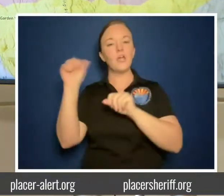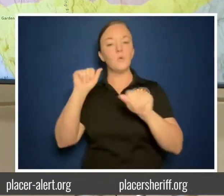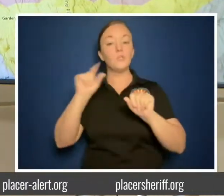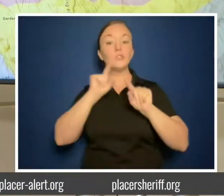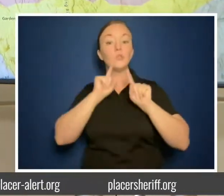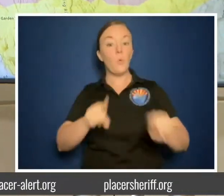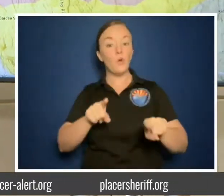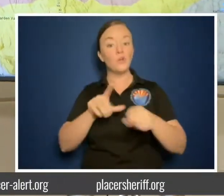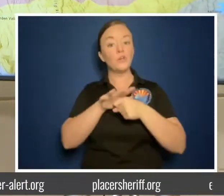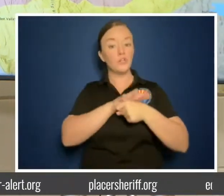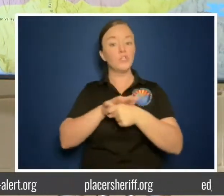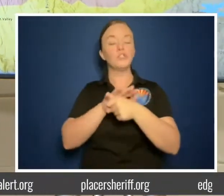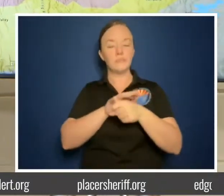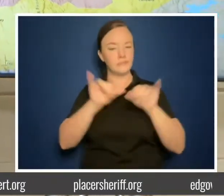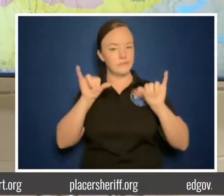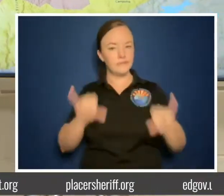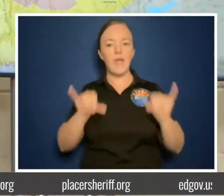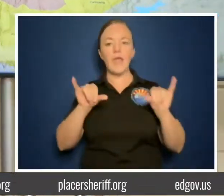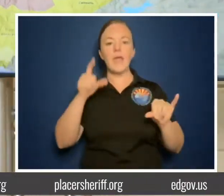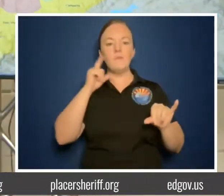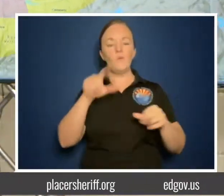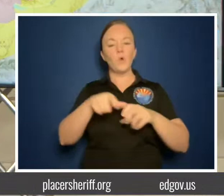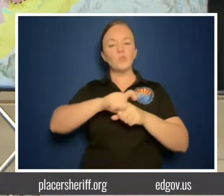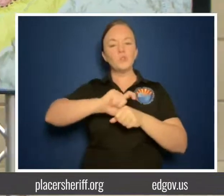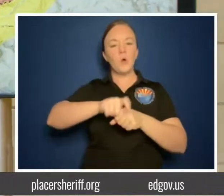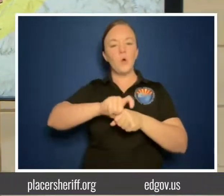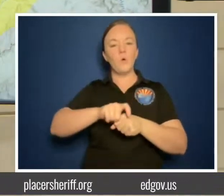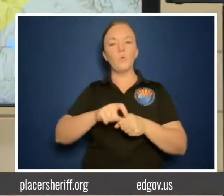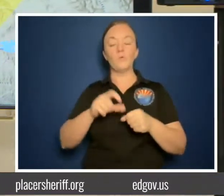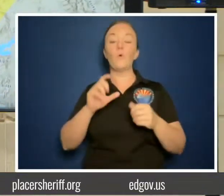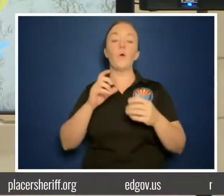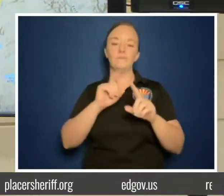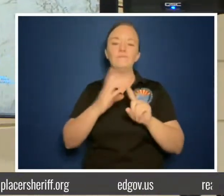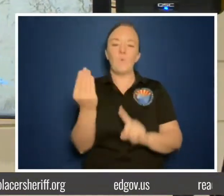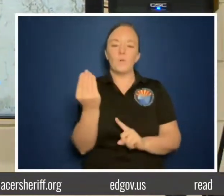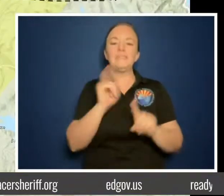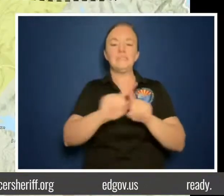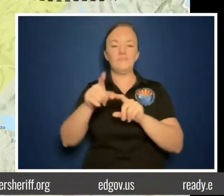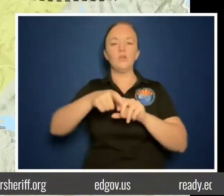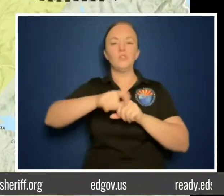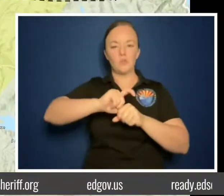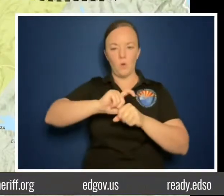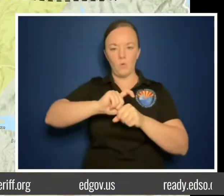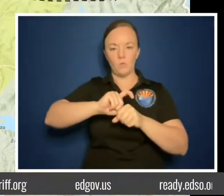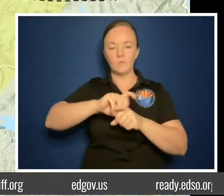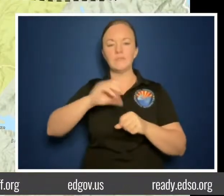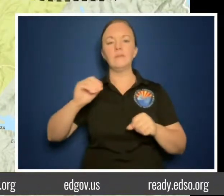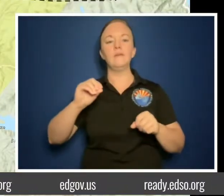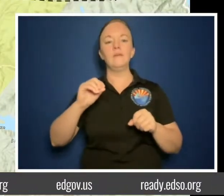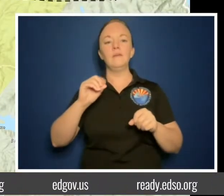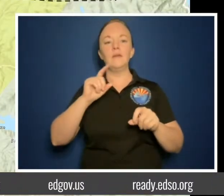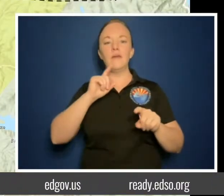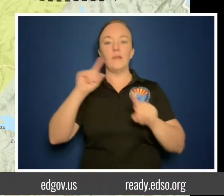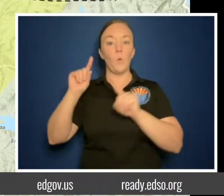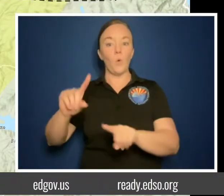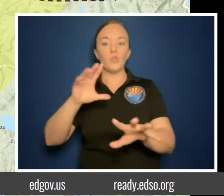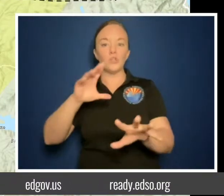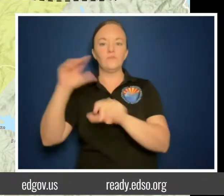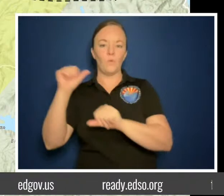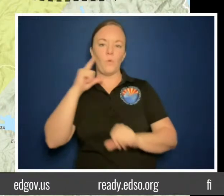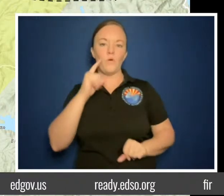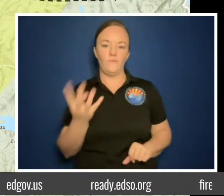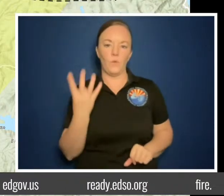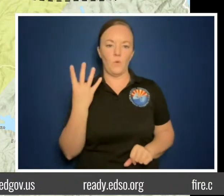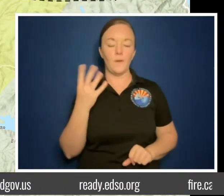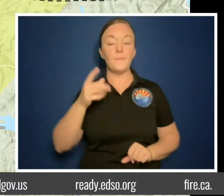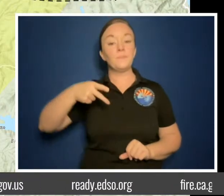effect for 14 zones and evacuation orders for 4. As you can see, the purple area is